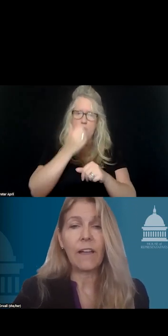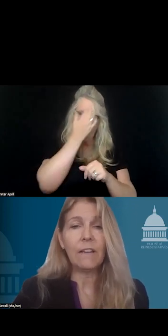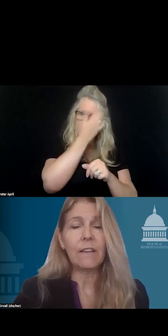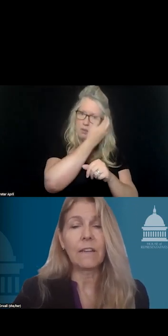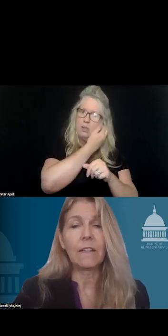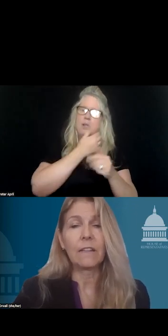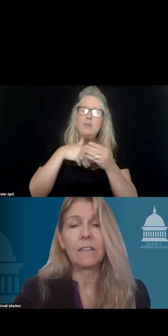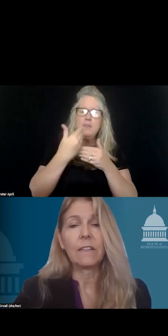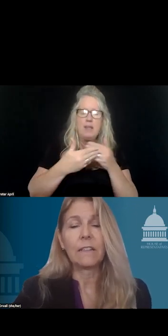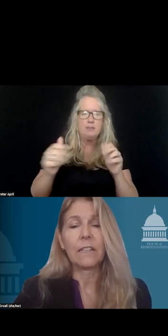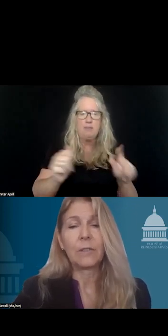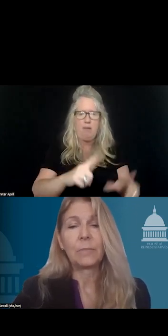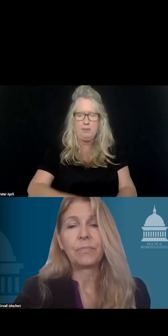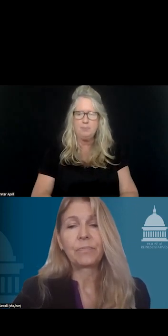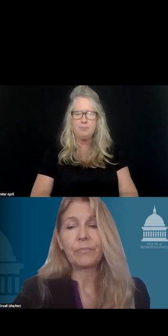next slide.